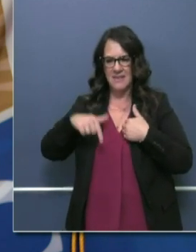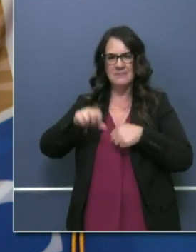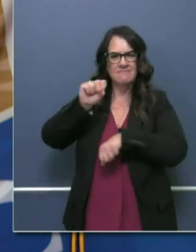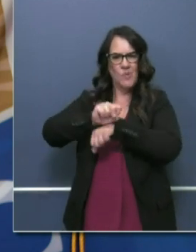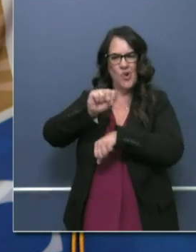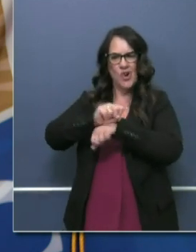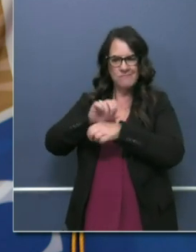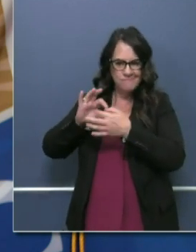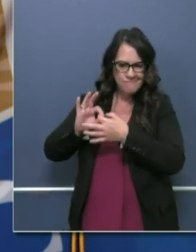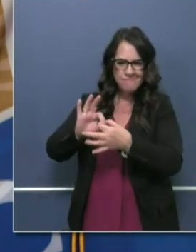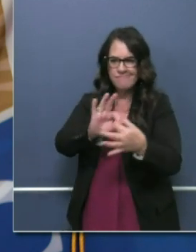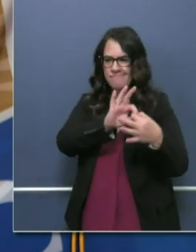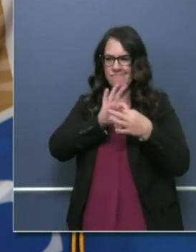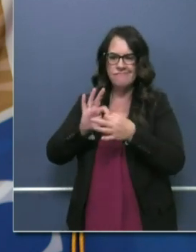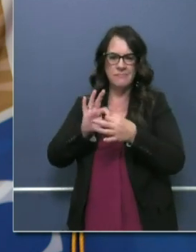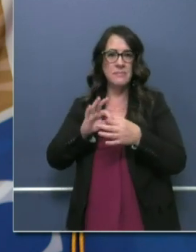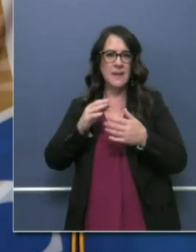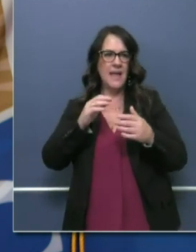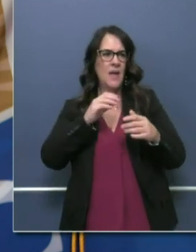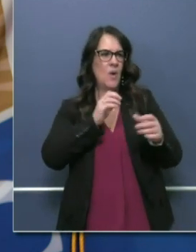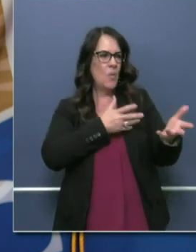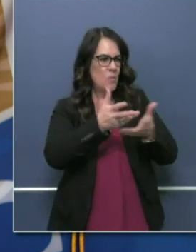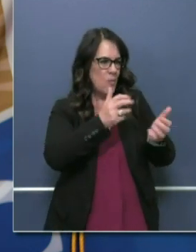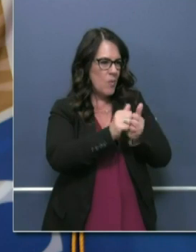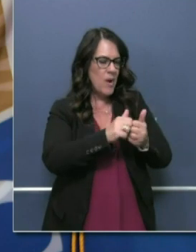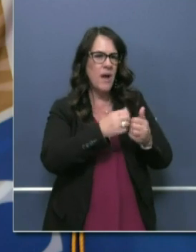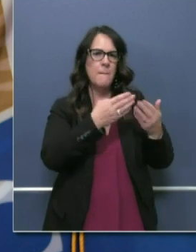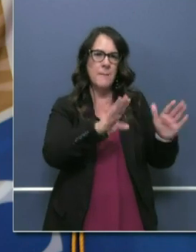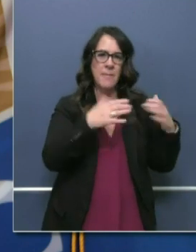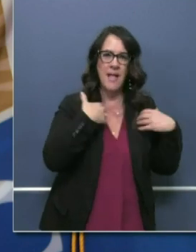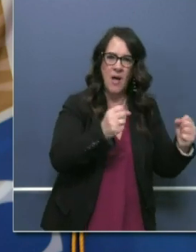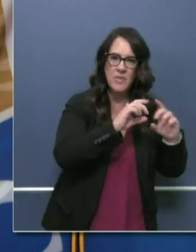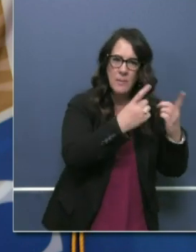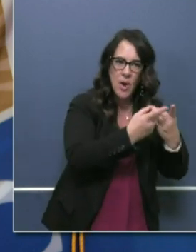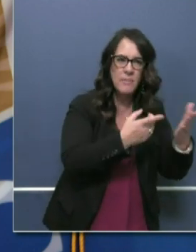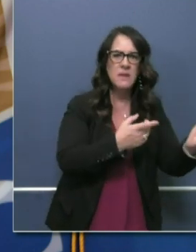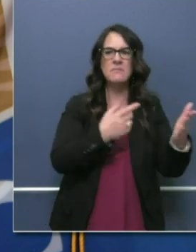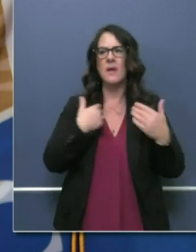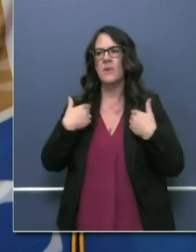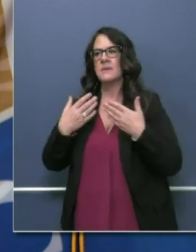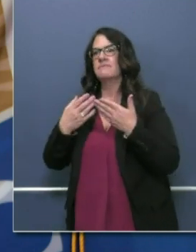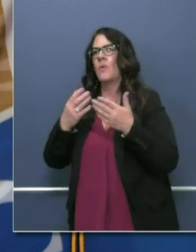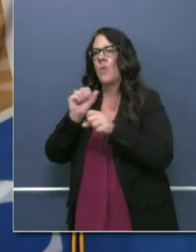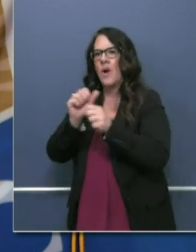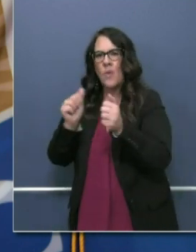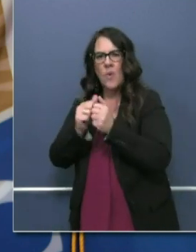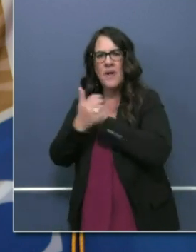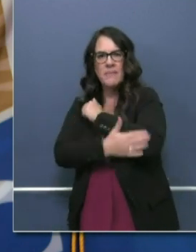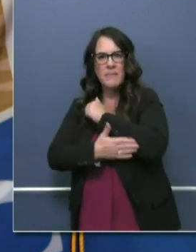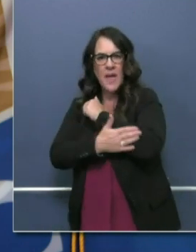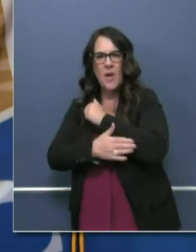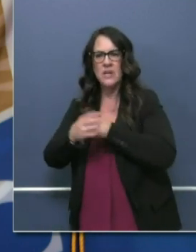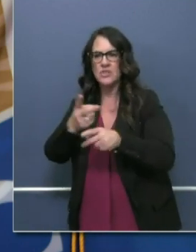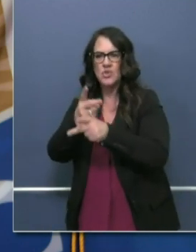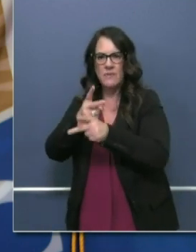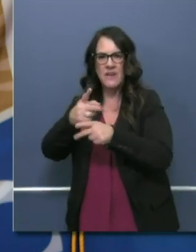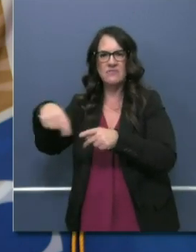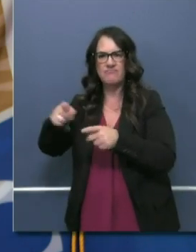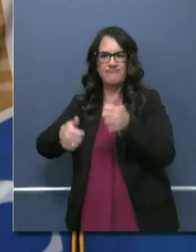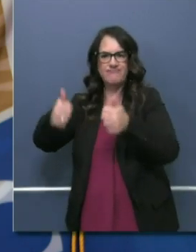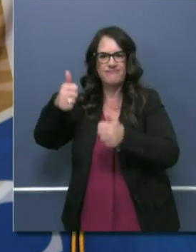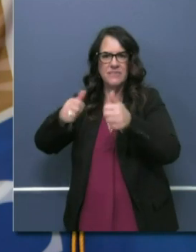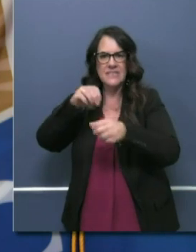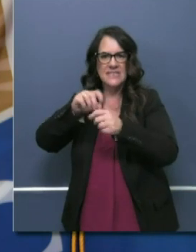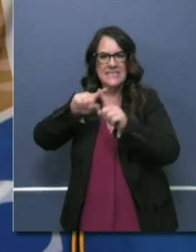working with county health directors and county supervisors to make these modifications real. This Thursday, we'll put those out. We'll